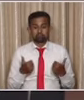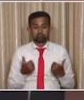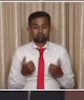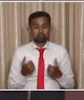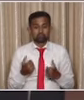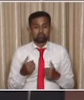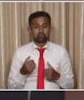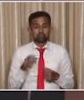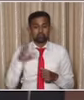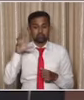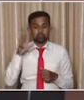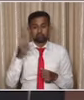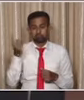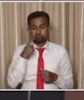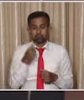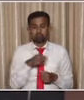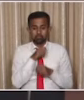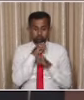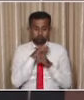going to them with the begging bowl.